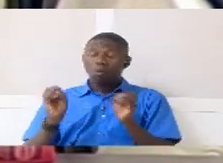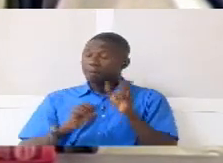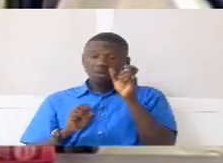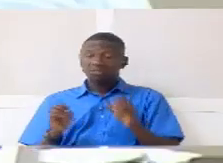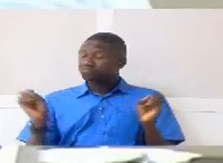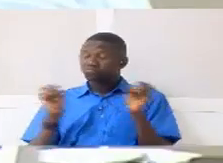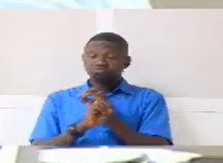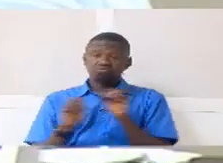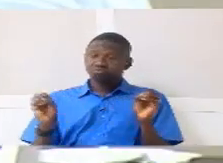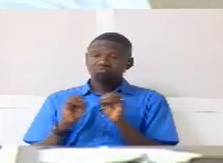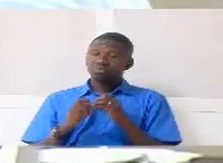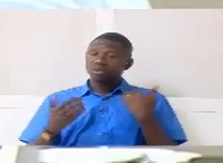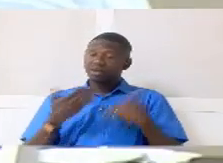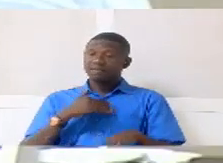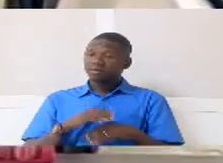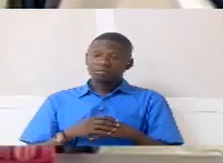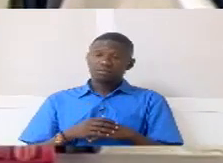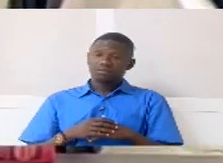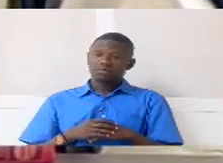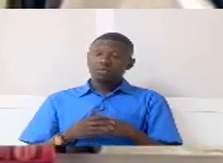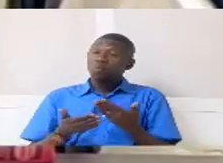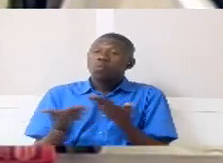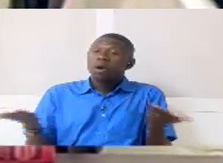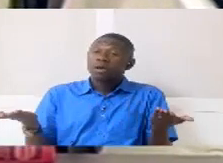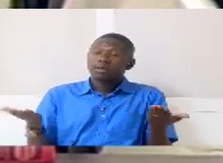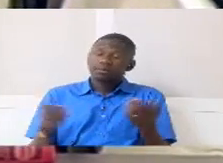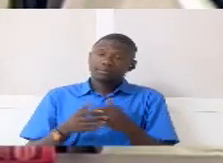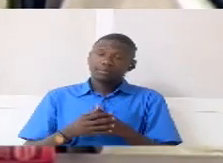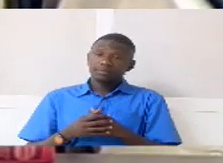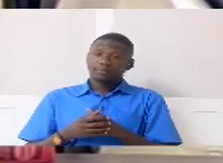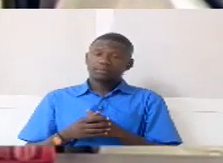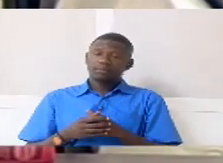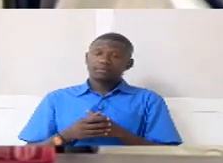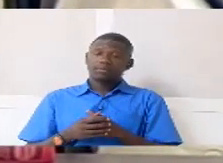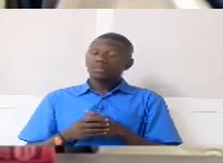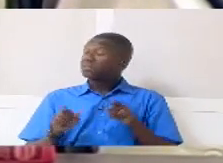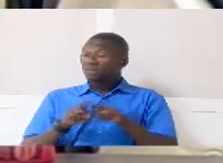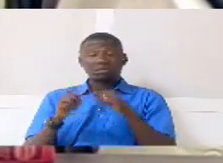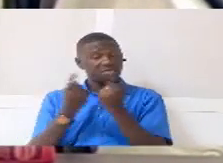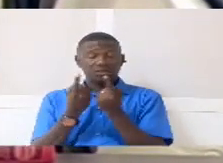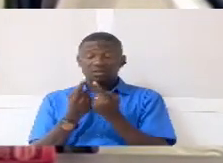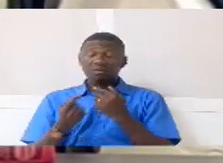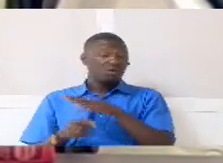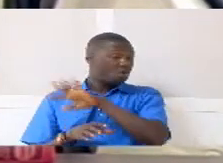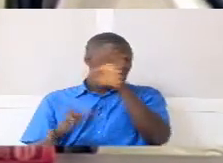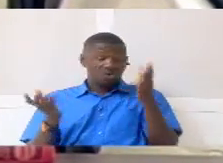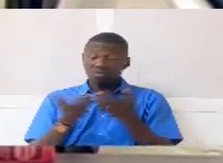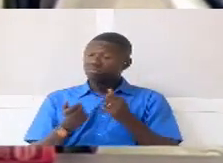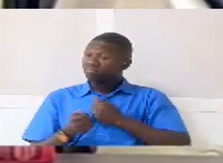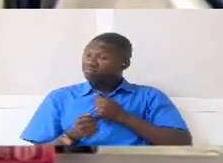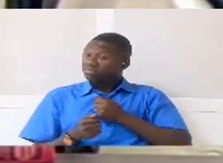ever. Why munanna ado ku kilingo doron nam momo be sila rifanna. It's the same thing. Everybody was